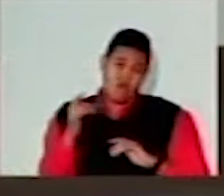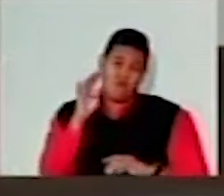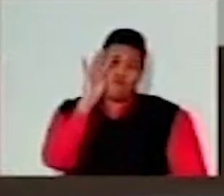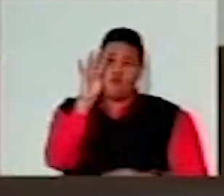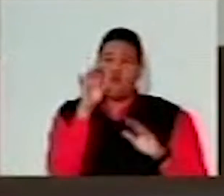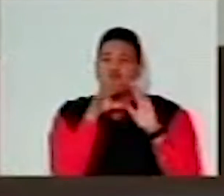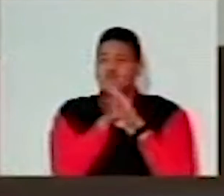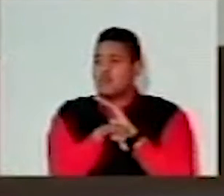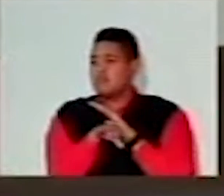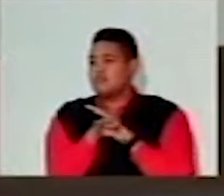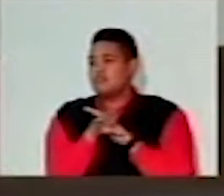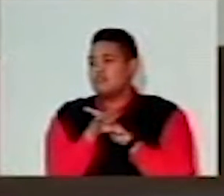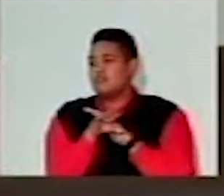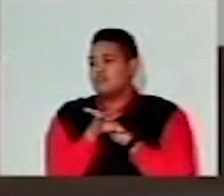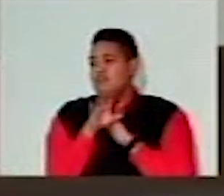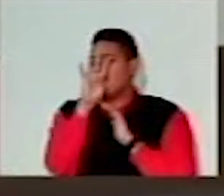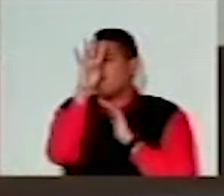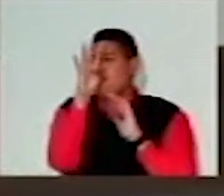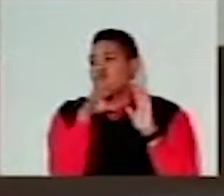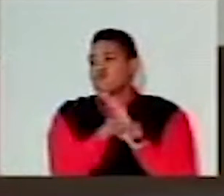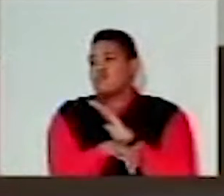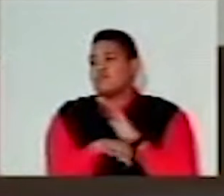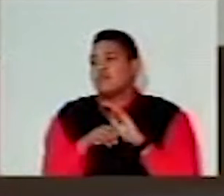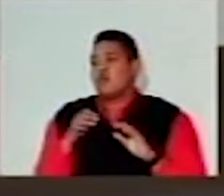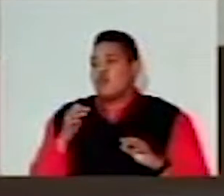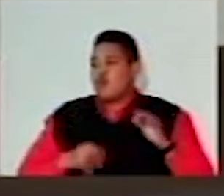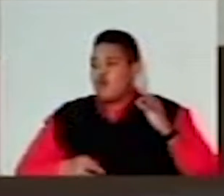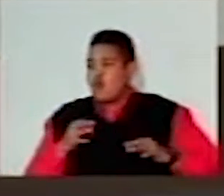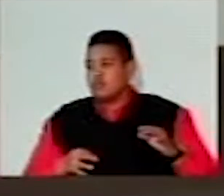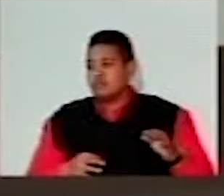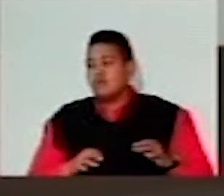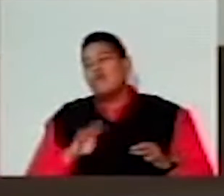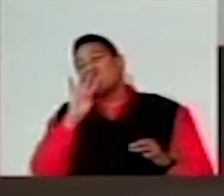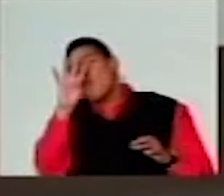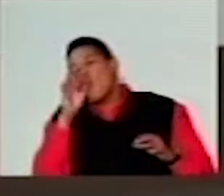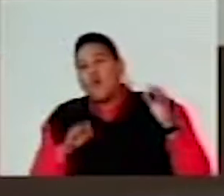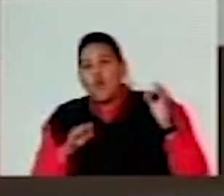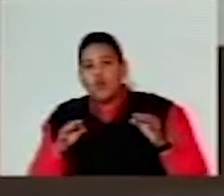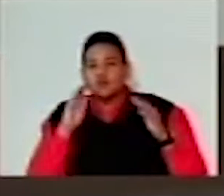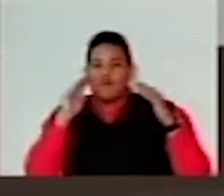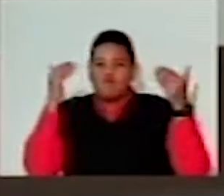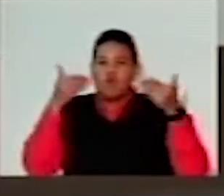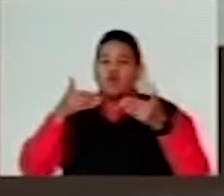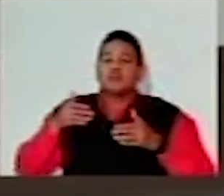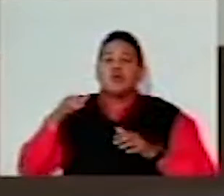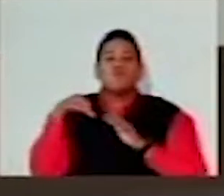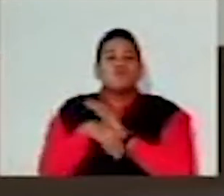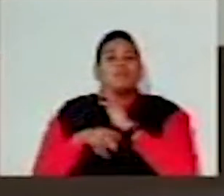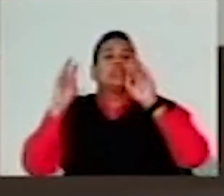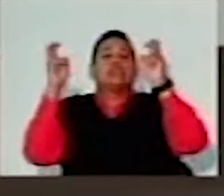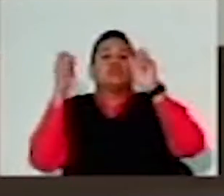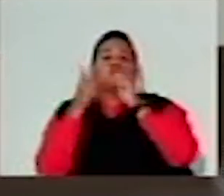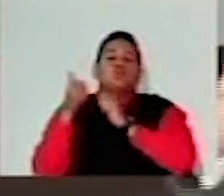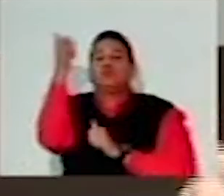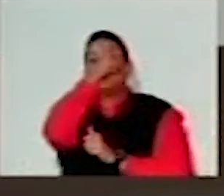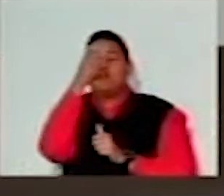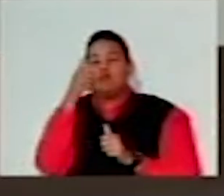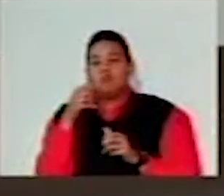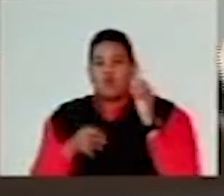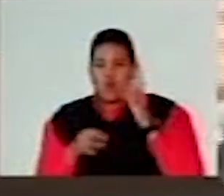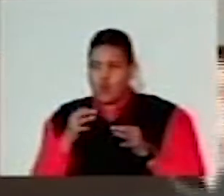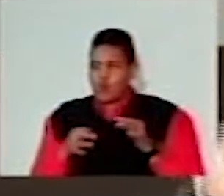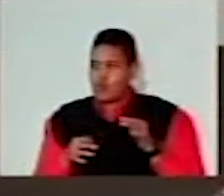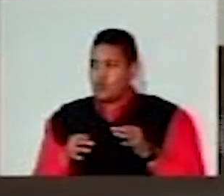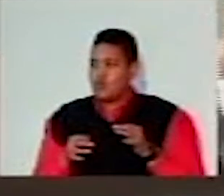criminal courts or courts dealing with criminal matters in the Supreme Court. We intend to rescope some